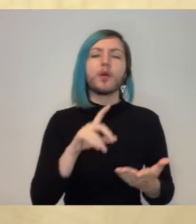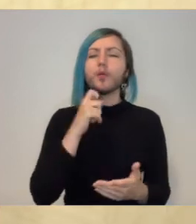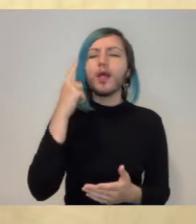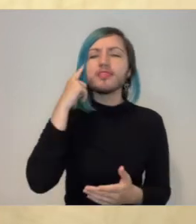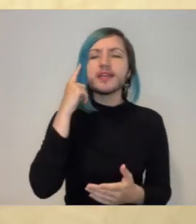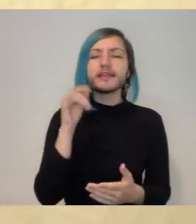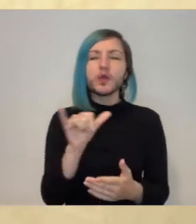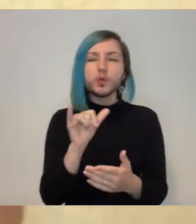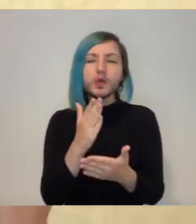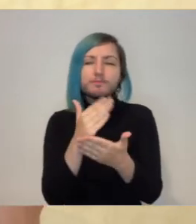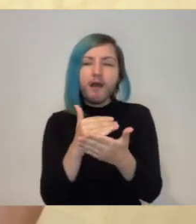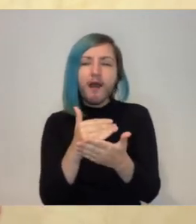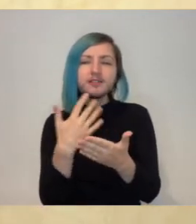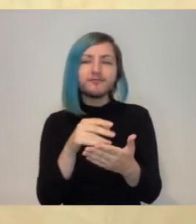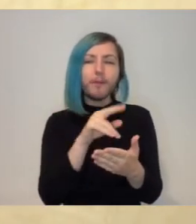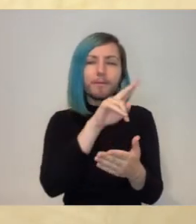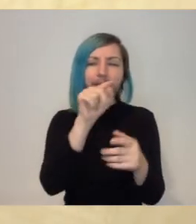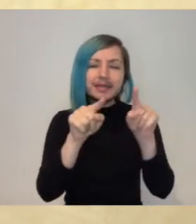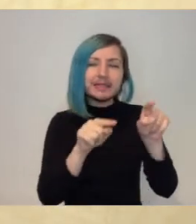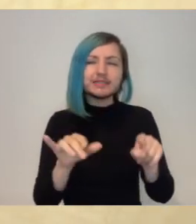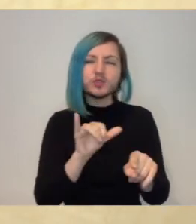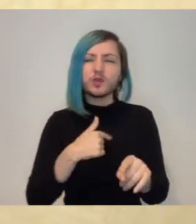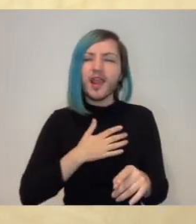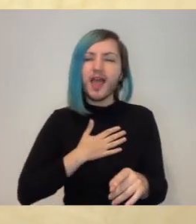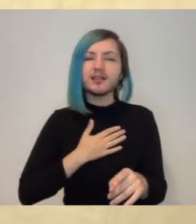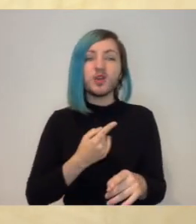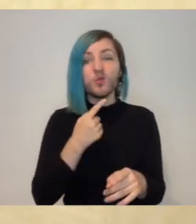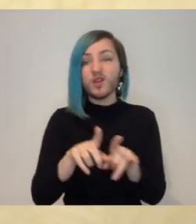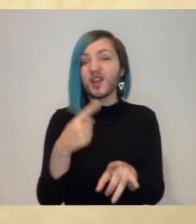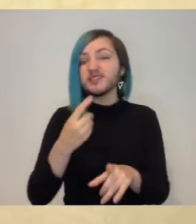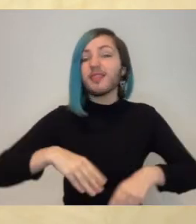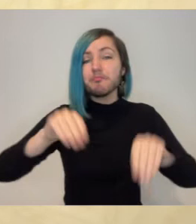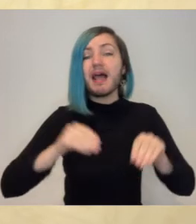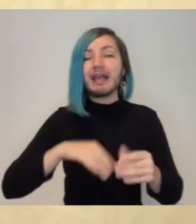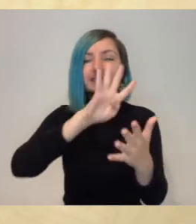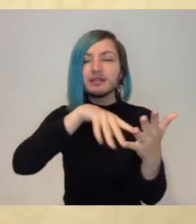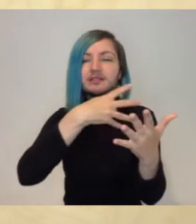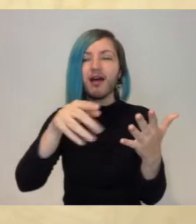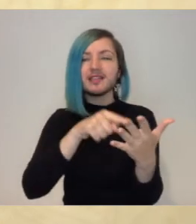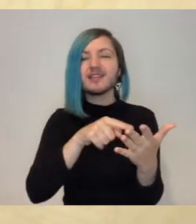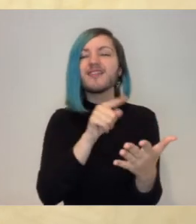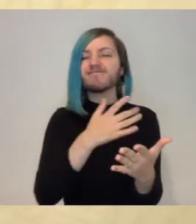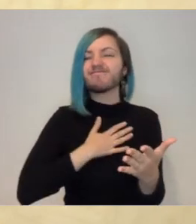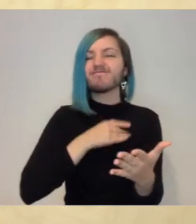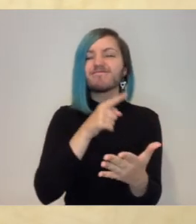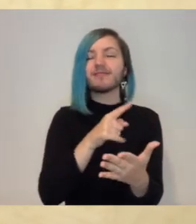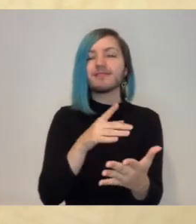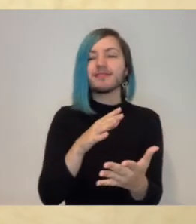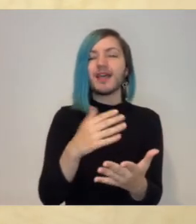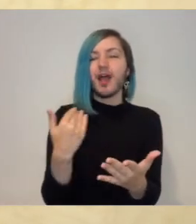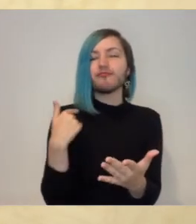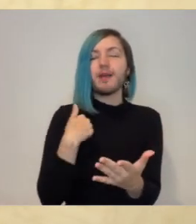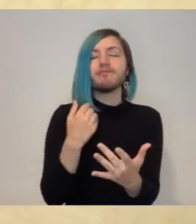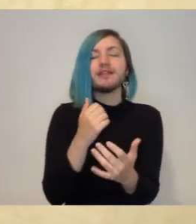which aspect I like the most. So as I said, I think I quite like the tartan for the blanket. That's kind of reminds me of the comfort of it. It kind of puts it